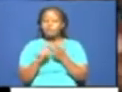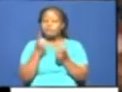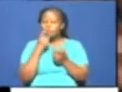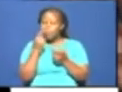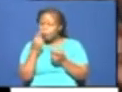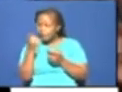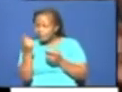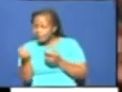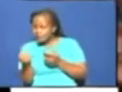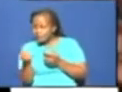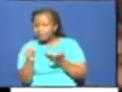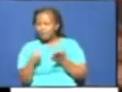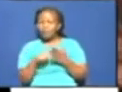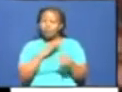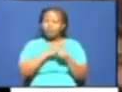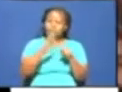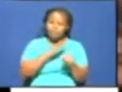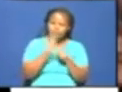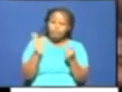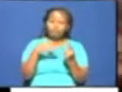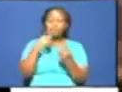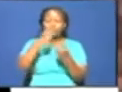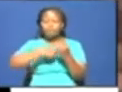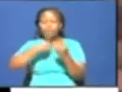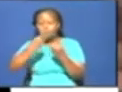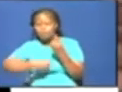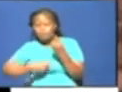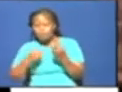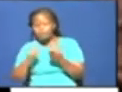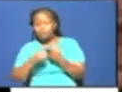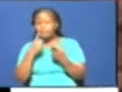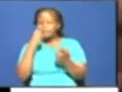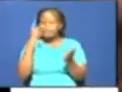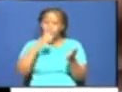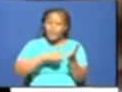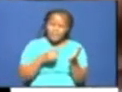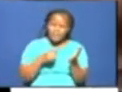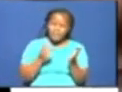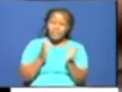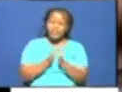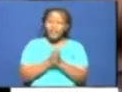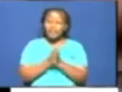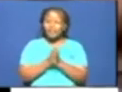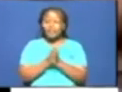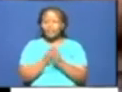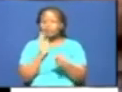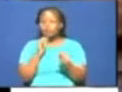vegetables, potatoes, rice, and dairy.